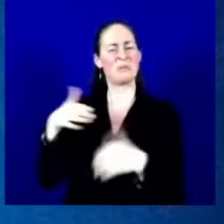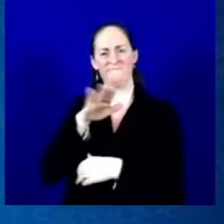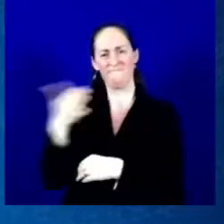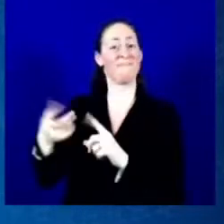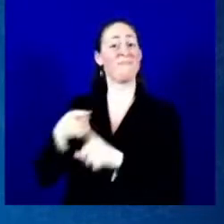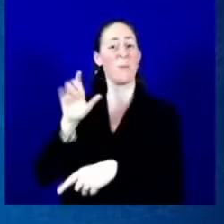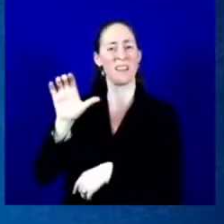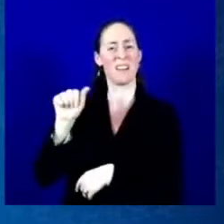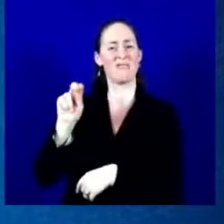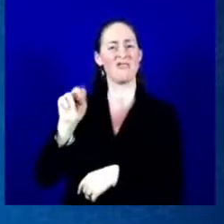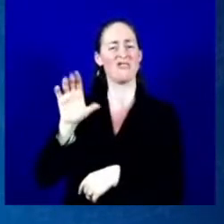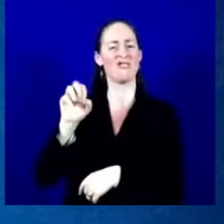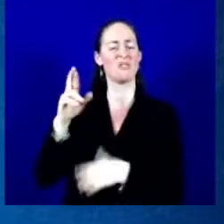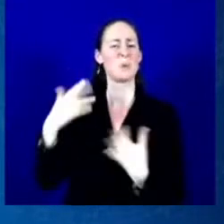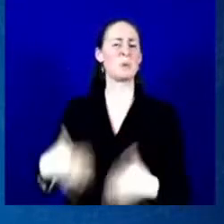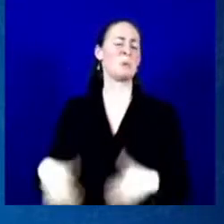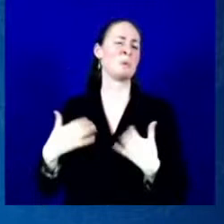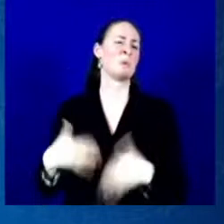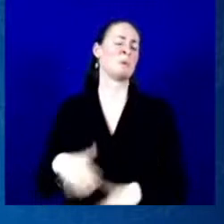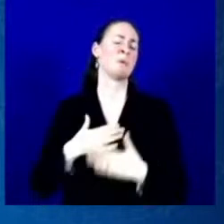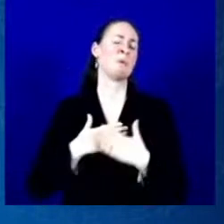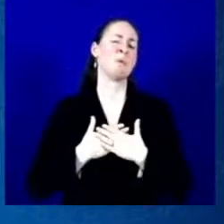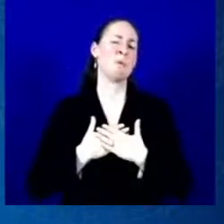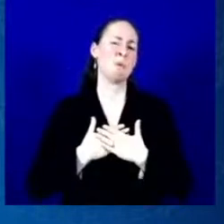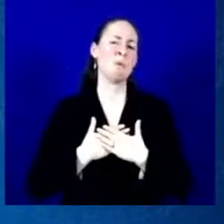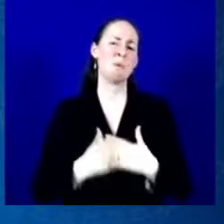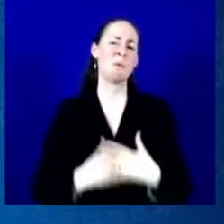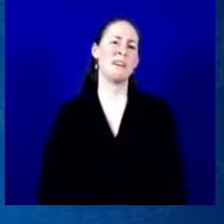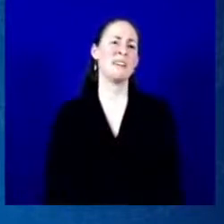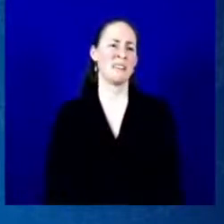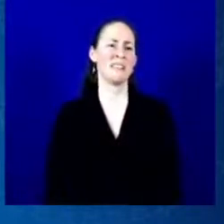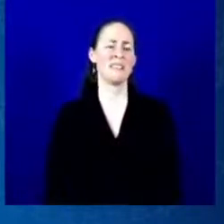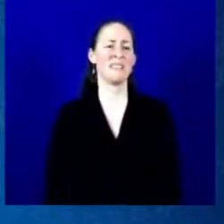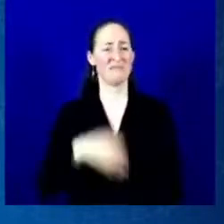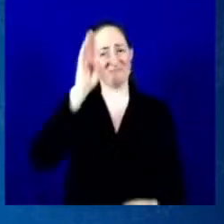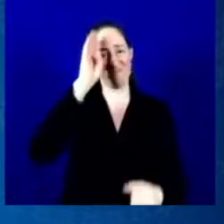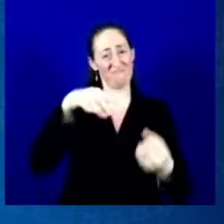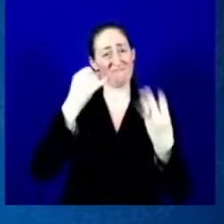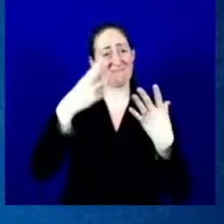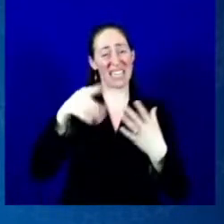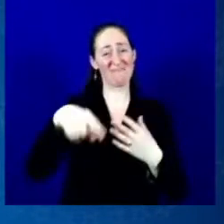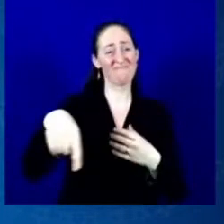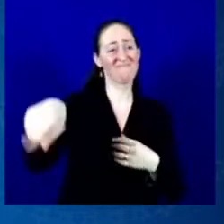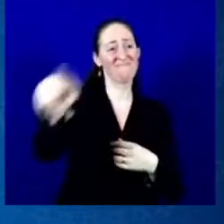us have deceased sons, daughters, and relatives who died of cancer.